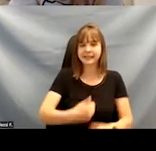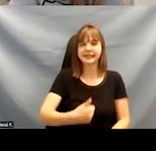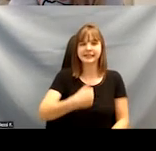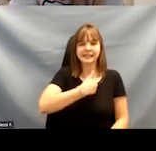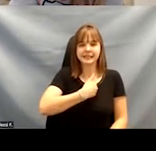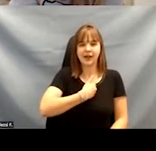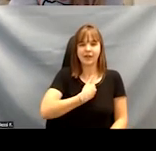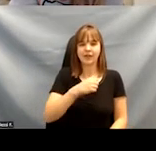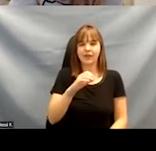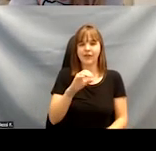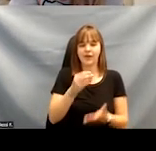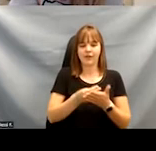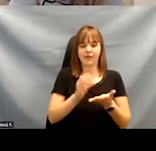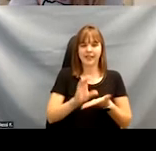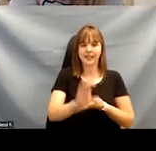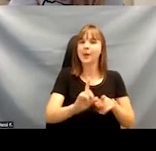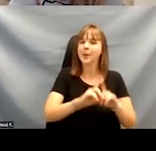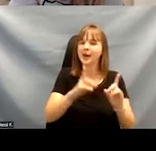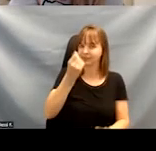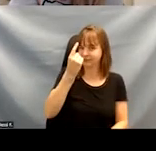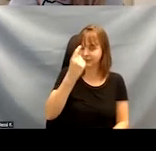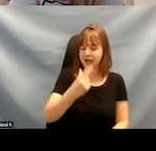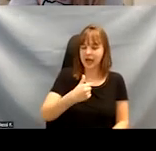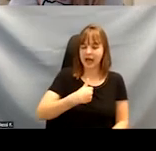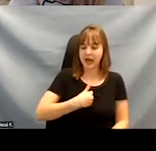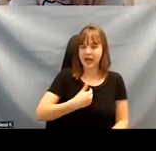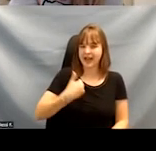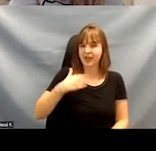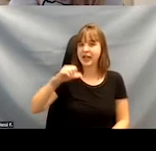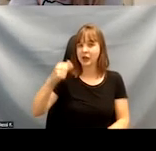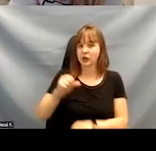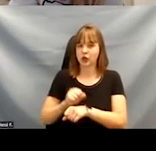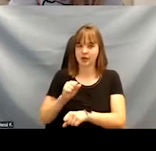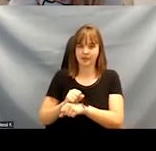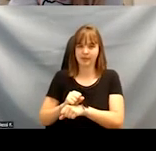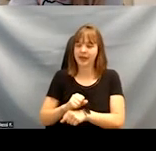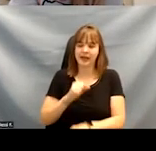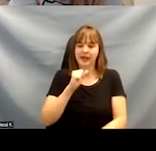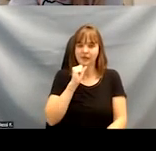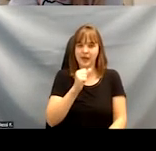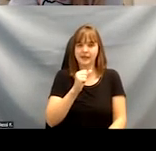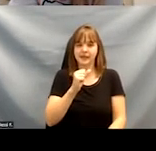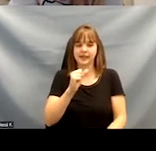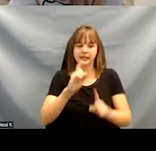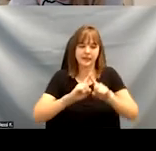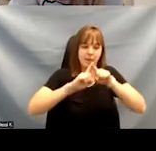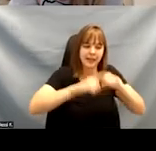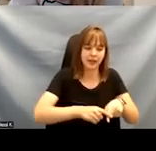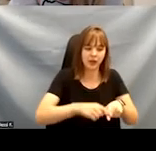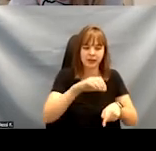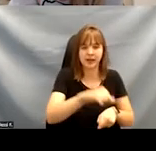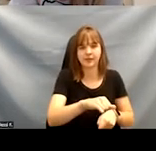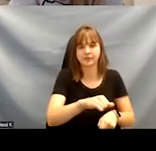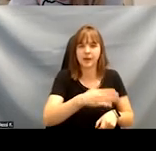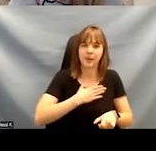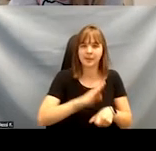So I'm one of the entrepreneurs that did not quit my job. I have never quit my job. I just had jobs that had flexibility that allowed